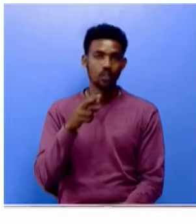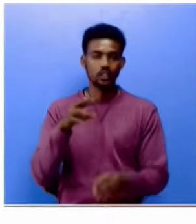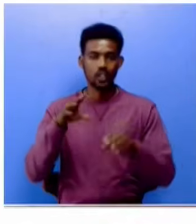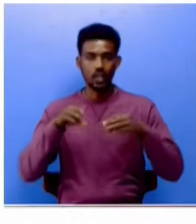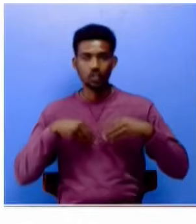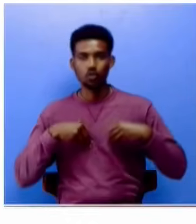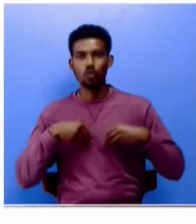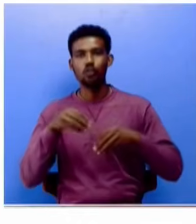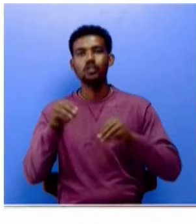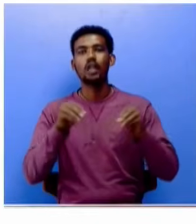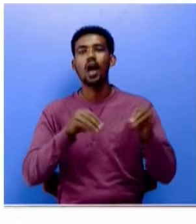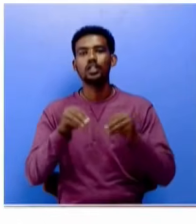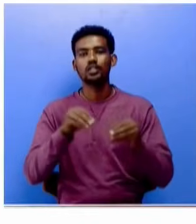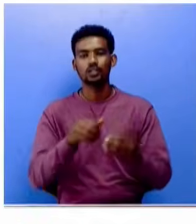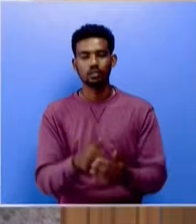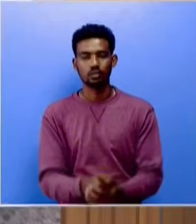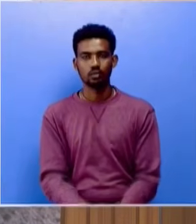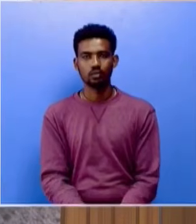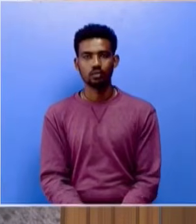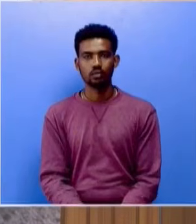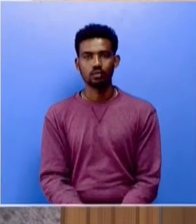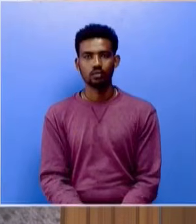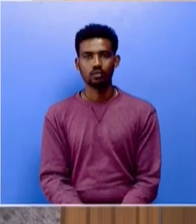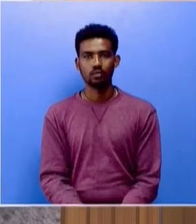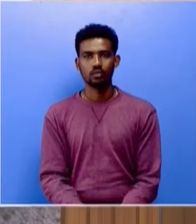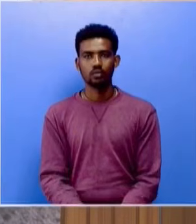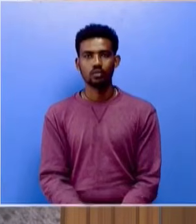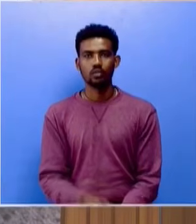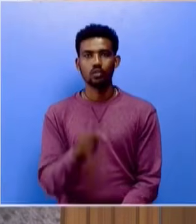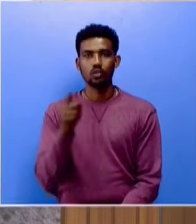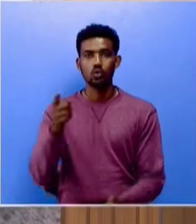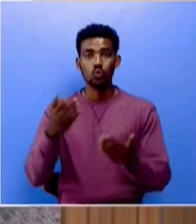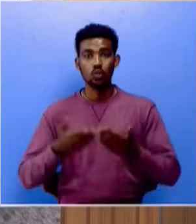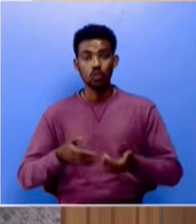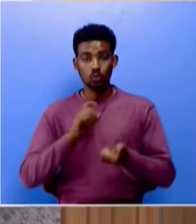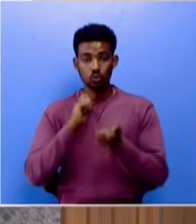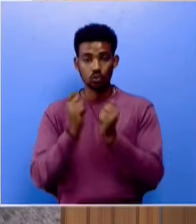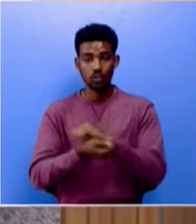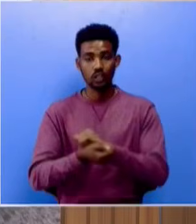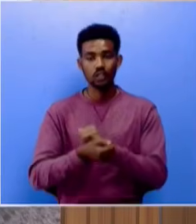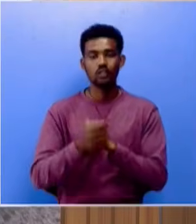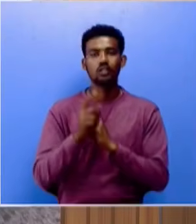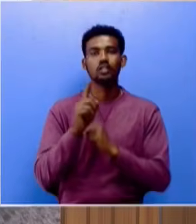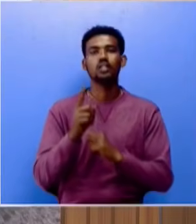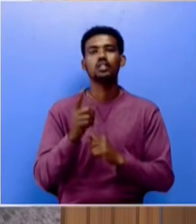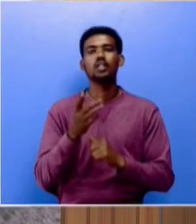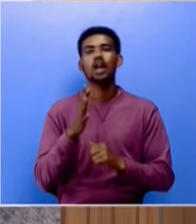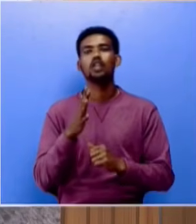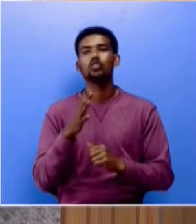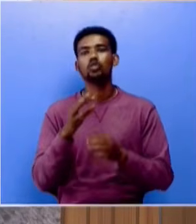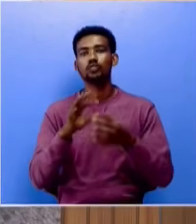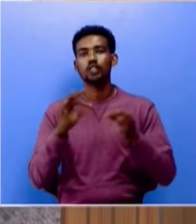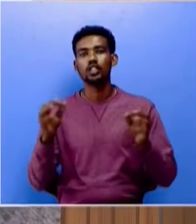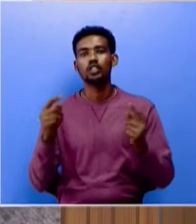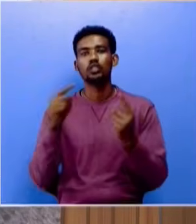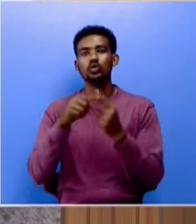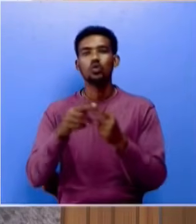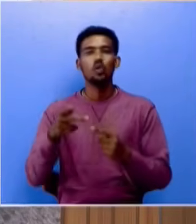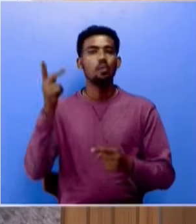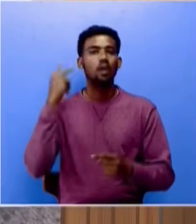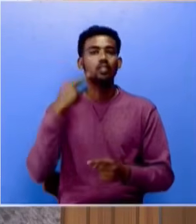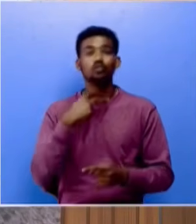receiver of the action. If you want to change such kinds of sentence into passive